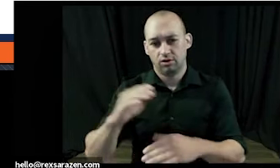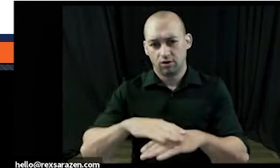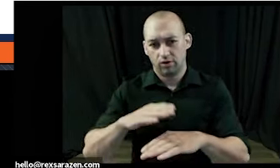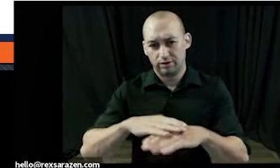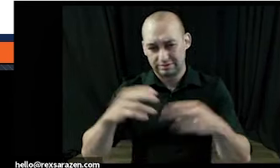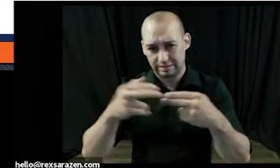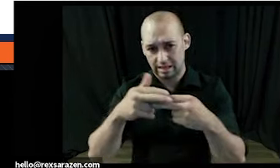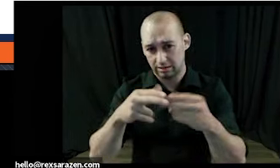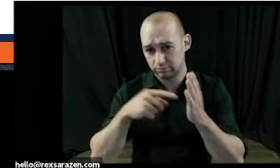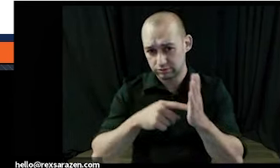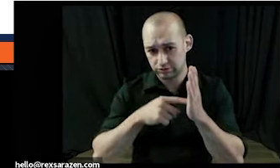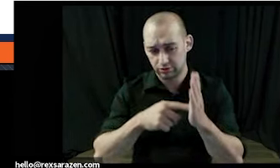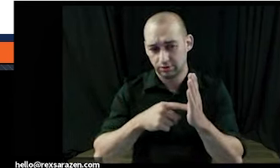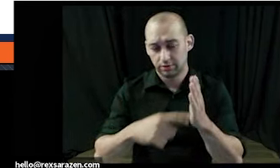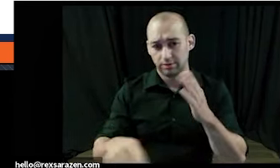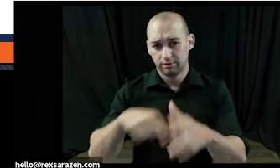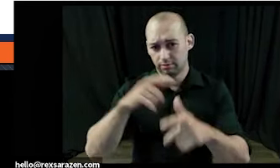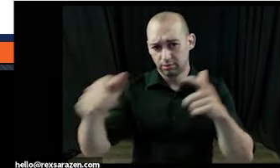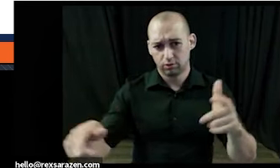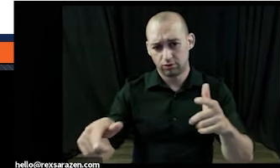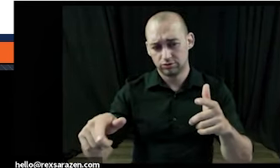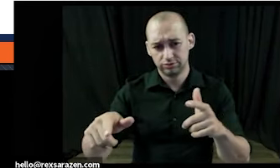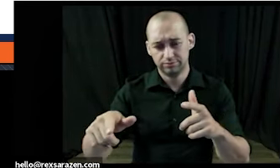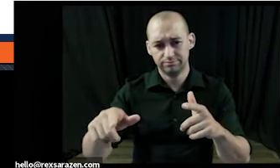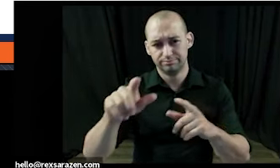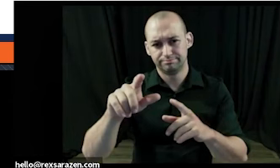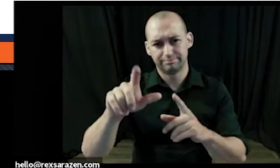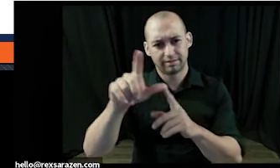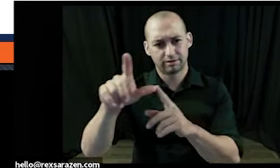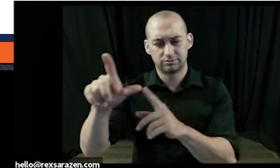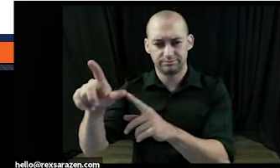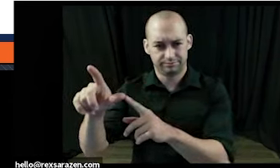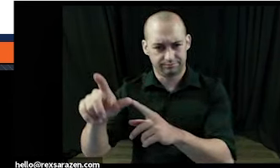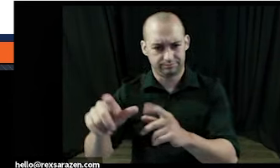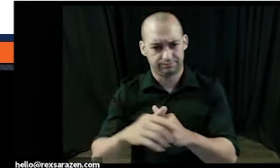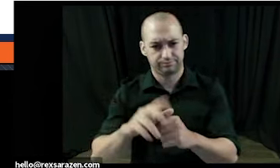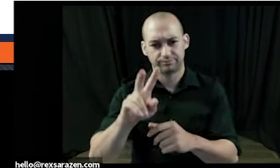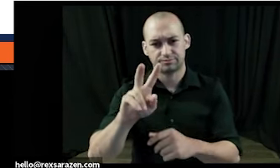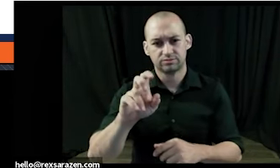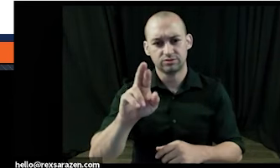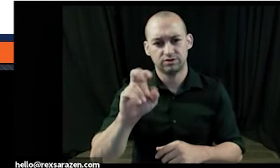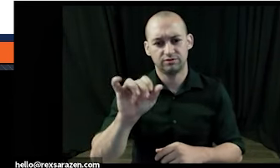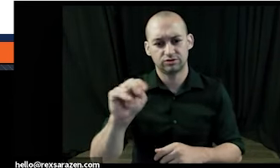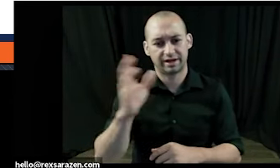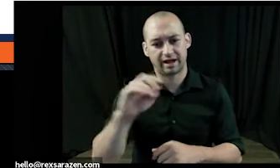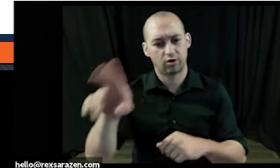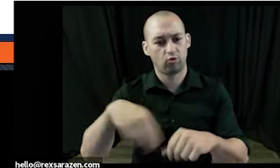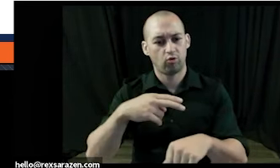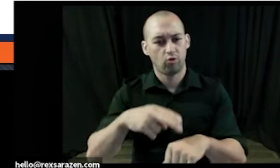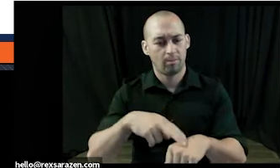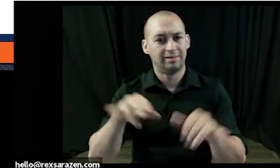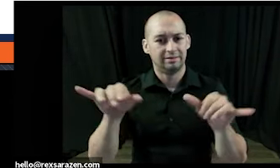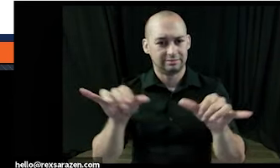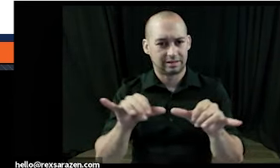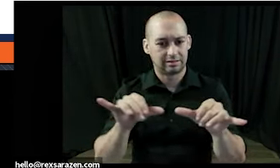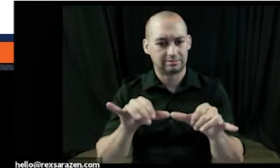showing a large print version and a regular sized version on